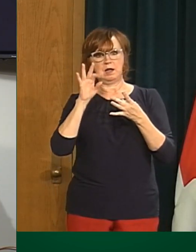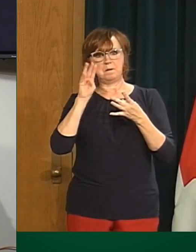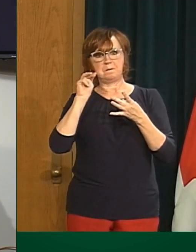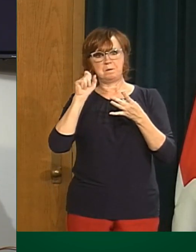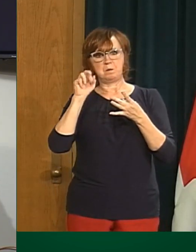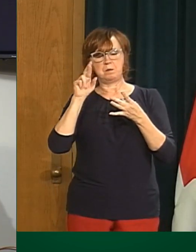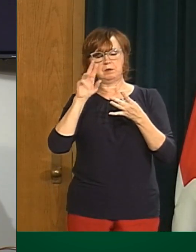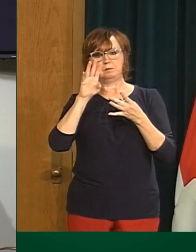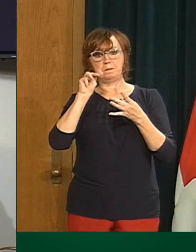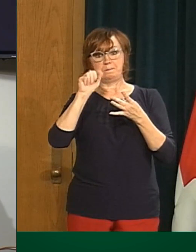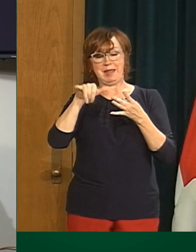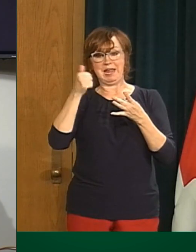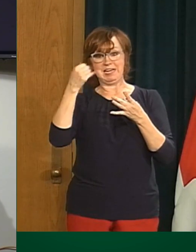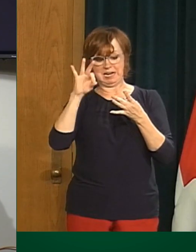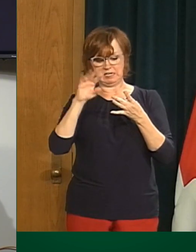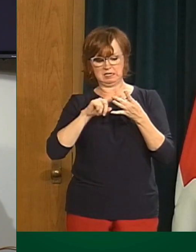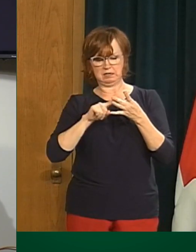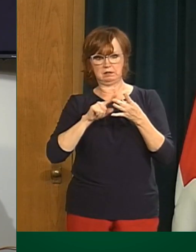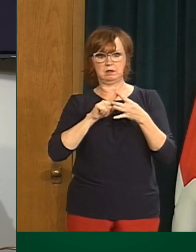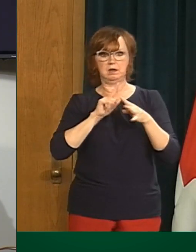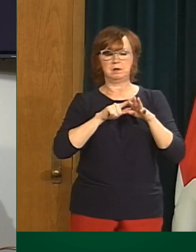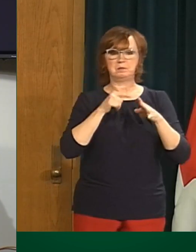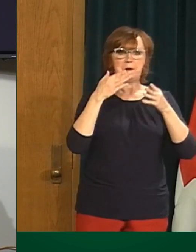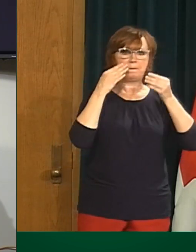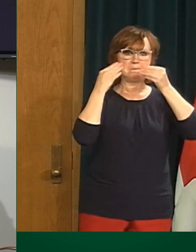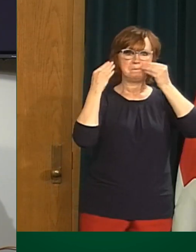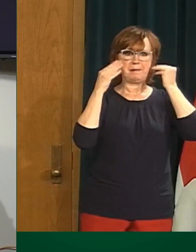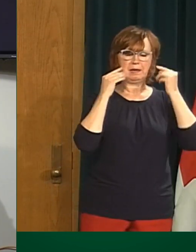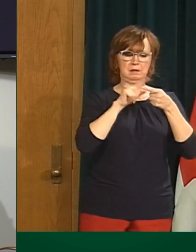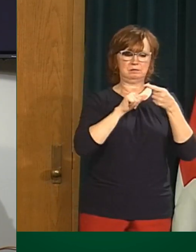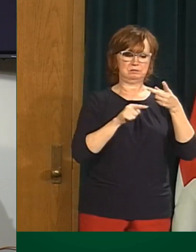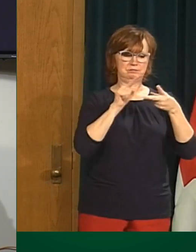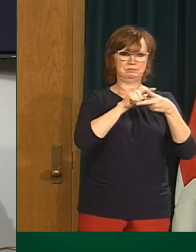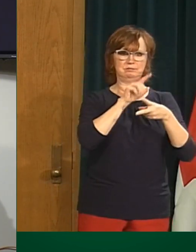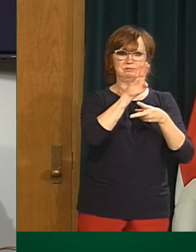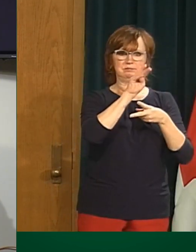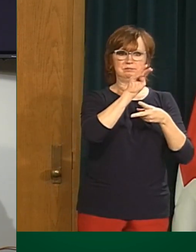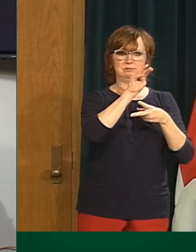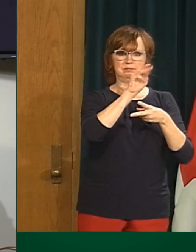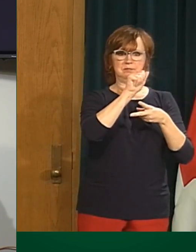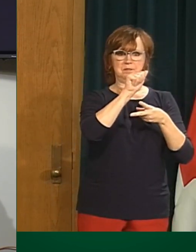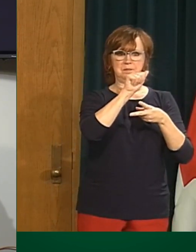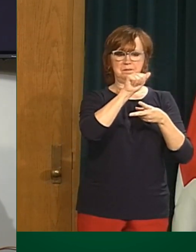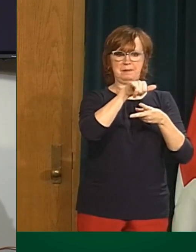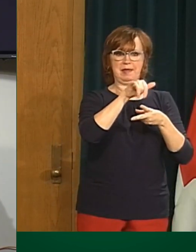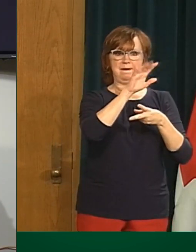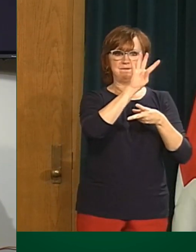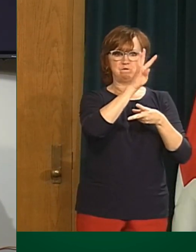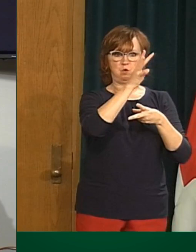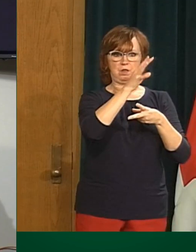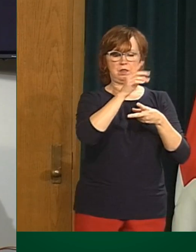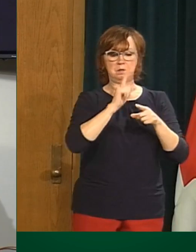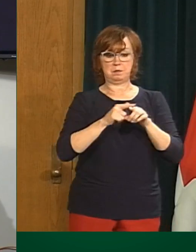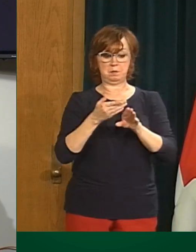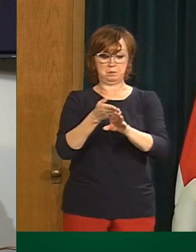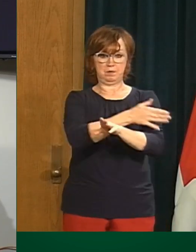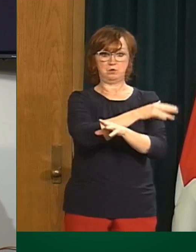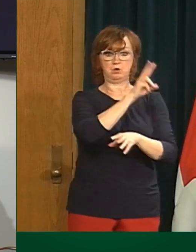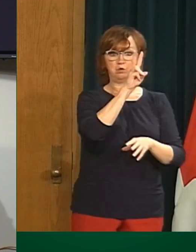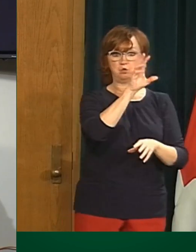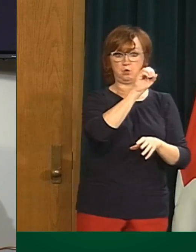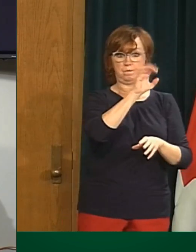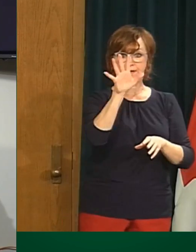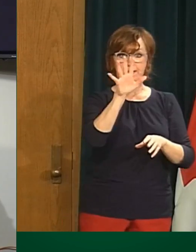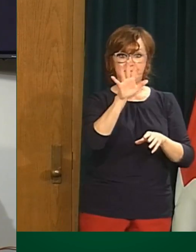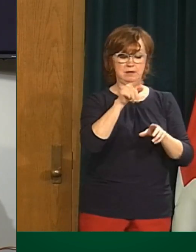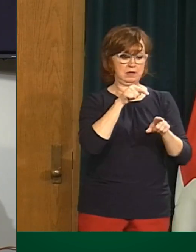So what their concern is, before 2005, hairdressers received an all-encompassing practice certificate, which means that they